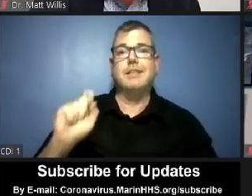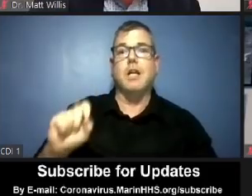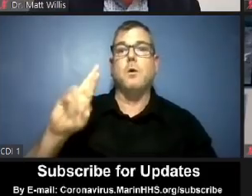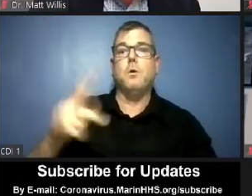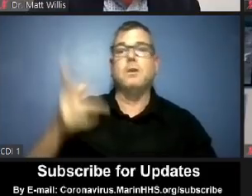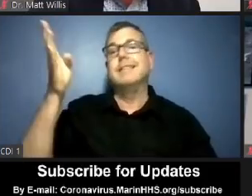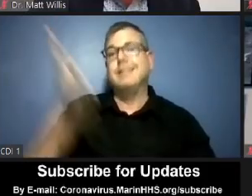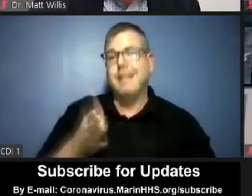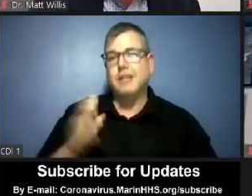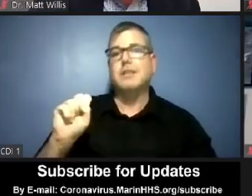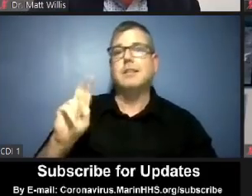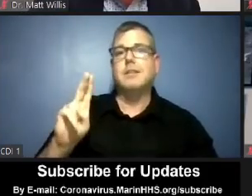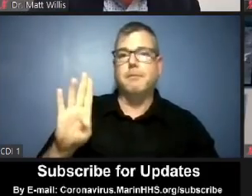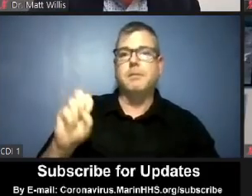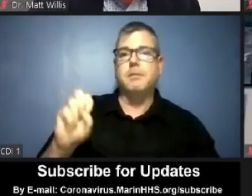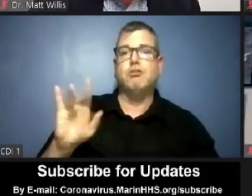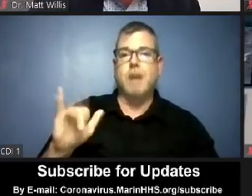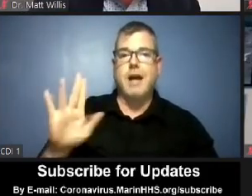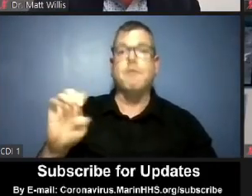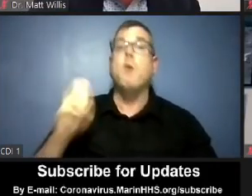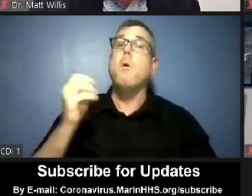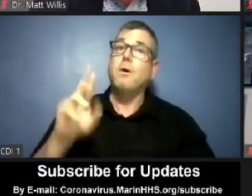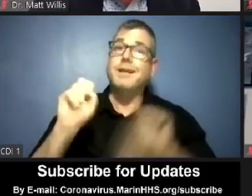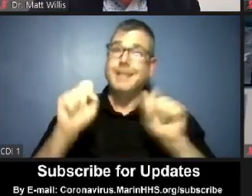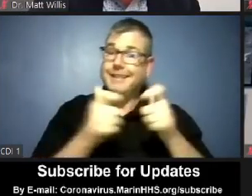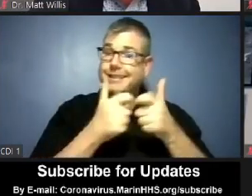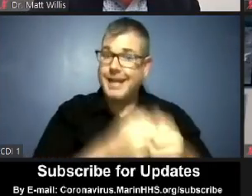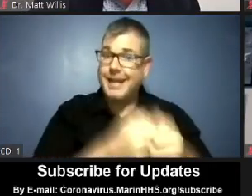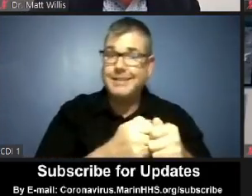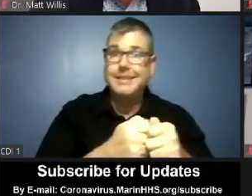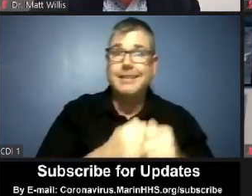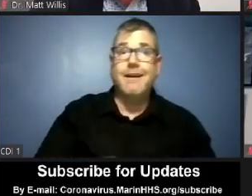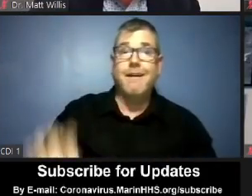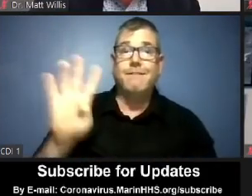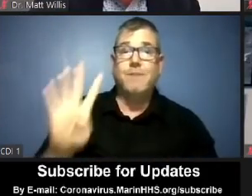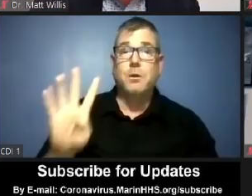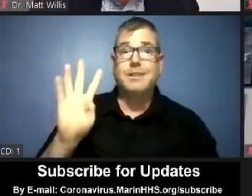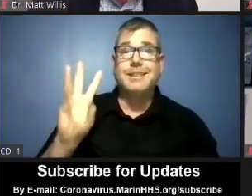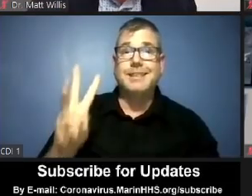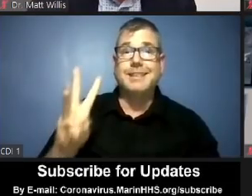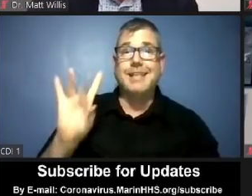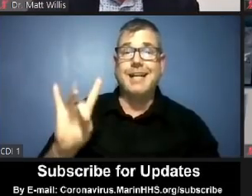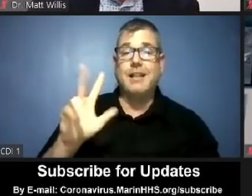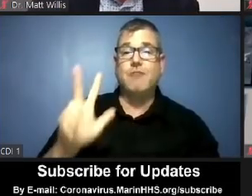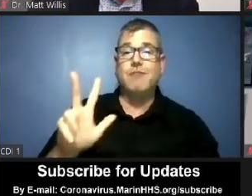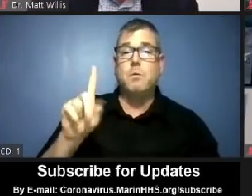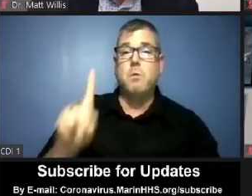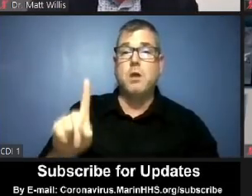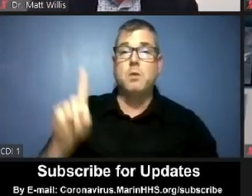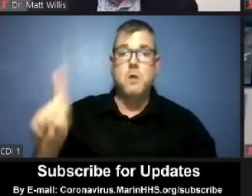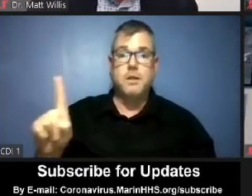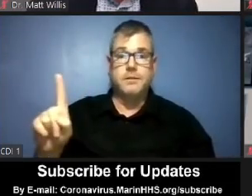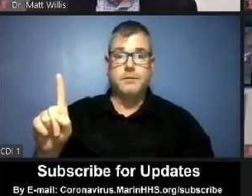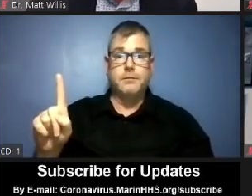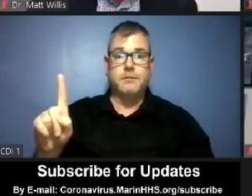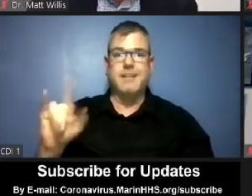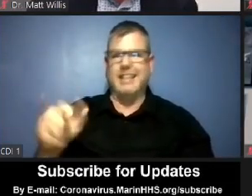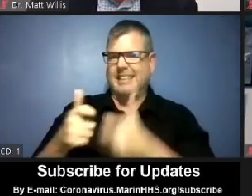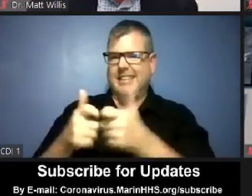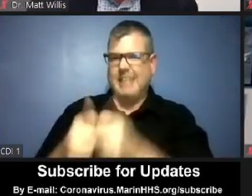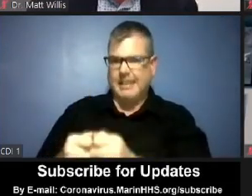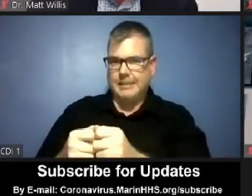text the phrase Marin COVID to 468-311. And if you had a question that was not answered during today's